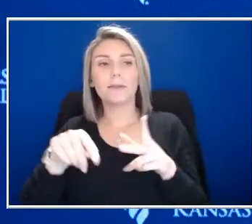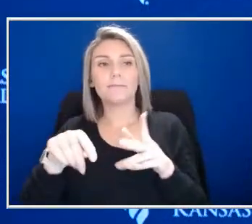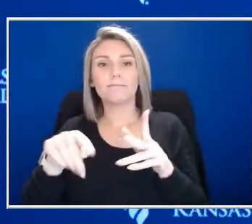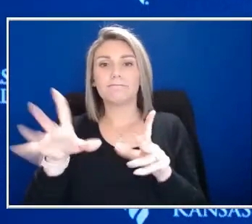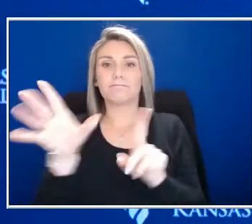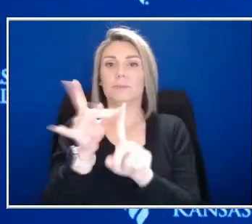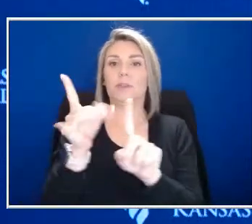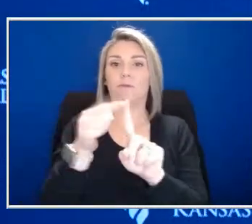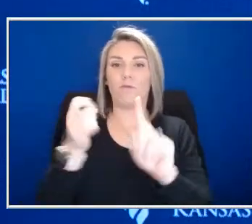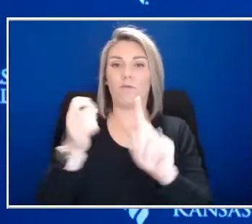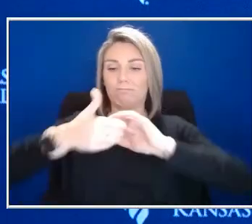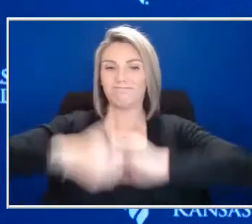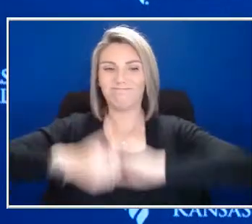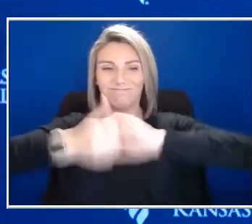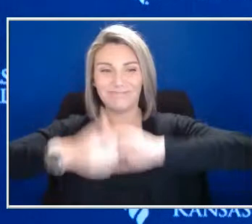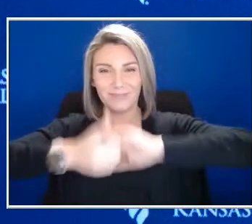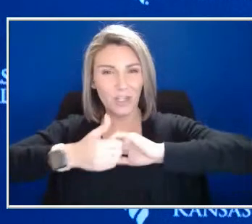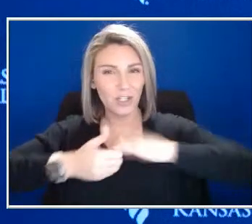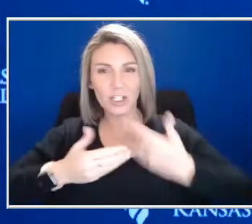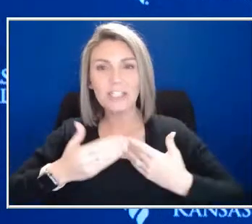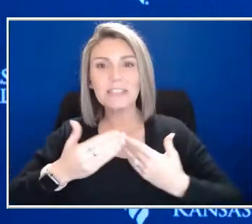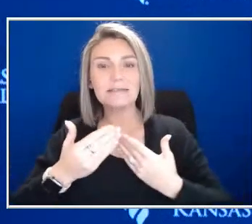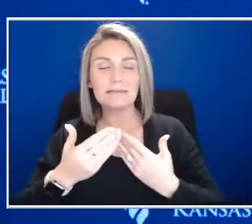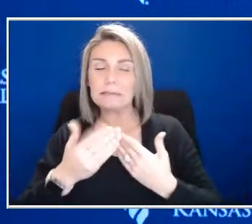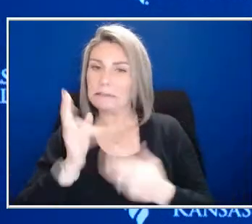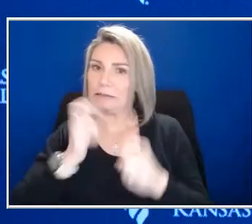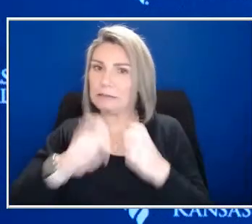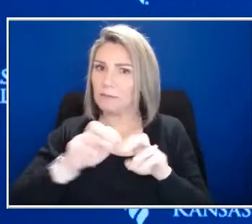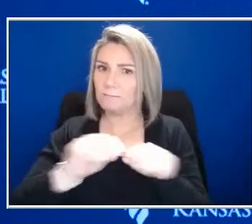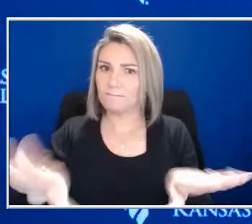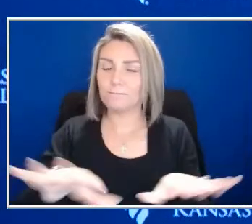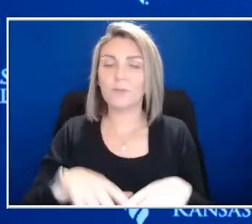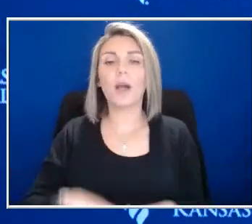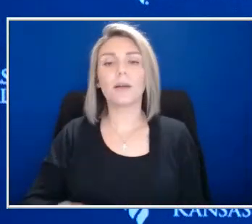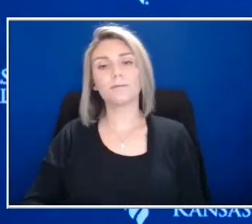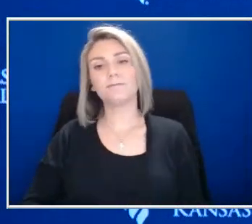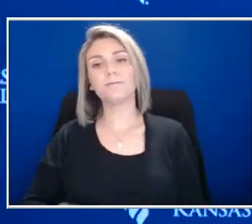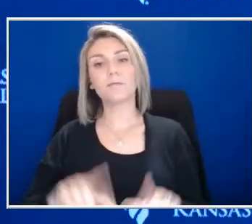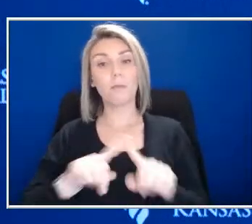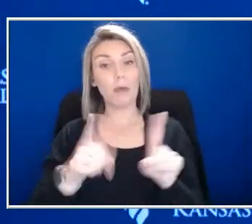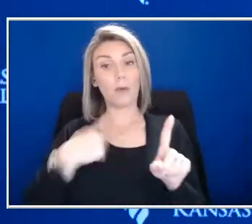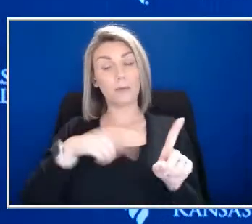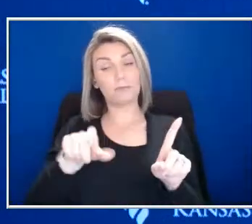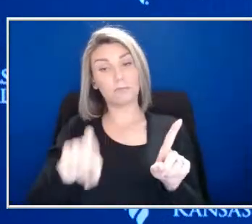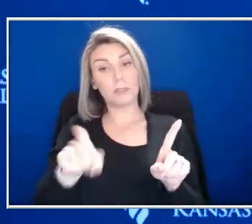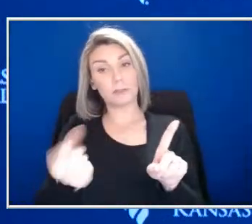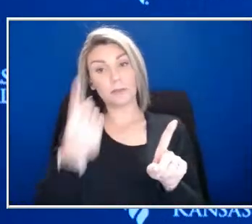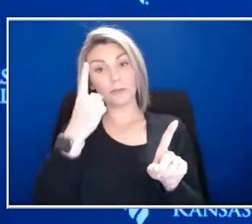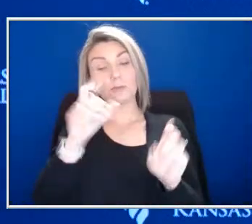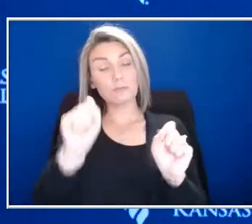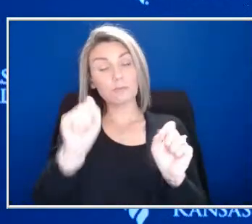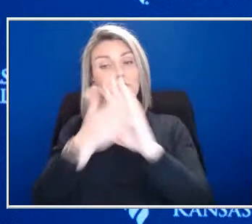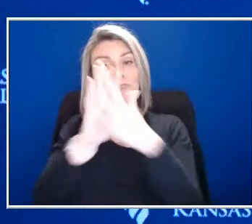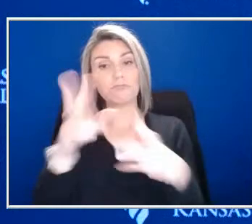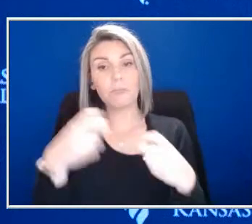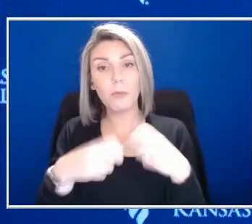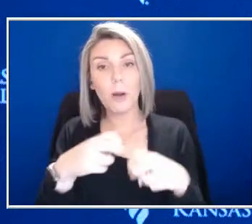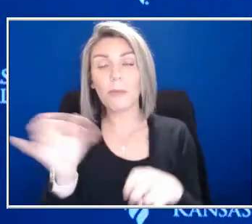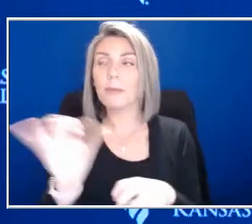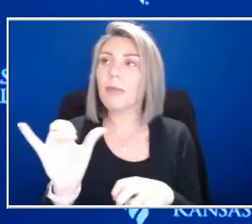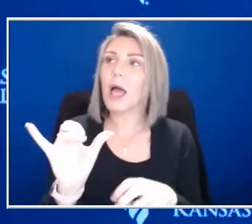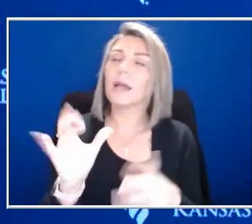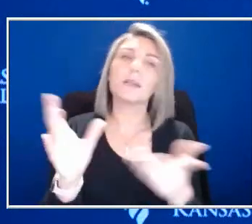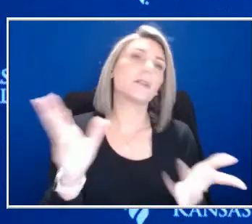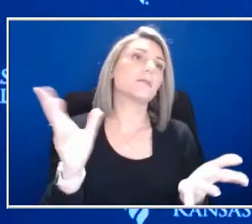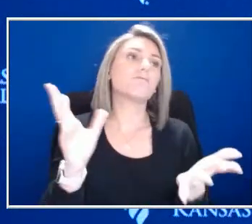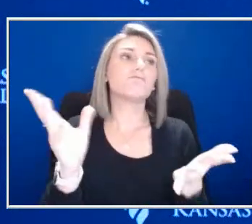difficult to get and spread in that manner. But I think we need to understand that it can become a problem if it gets to places like places